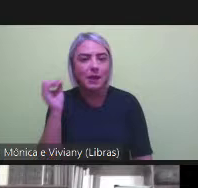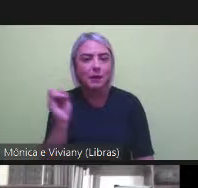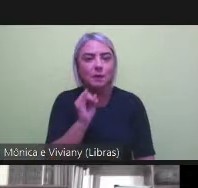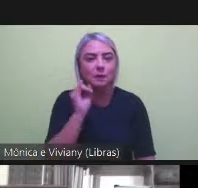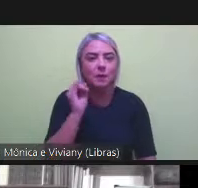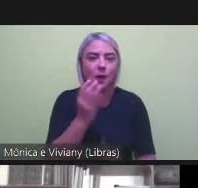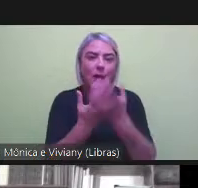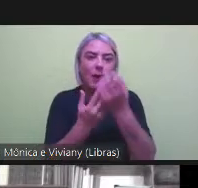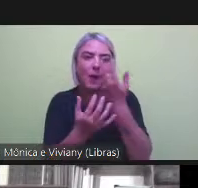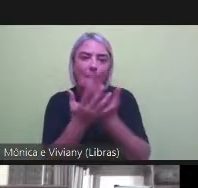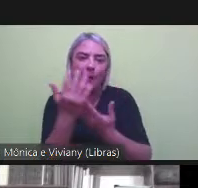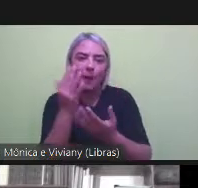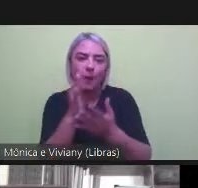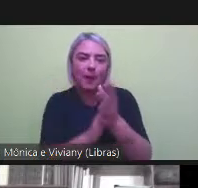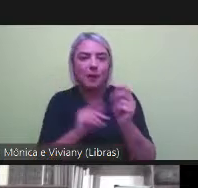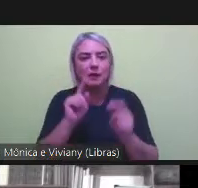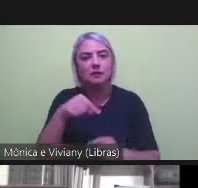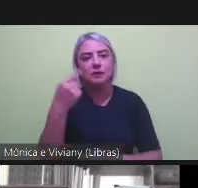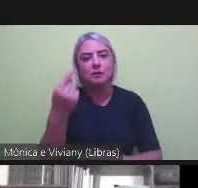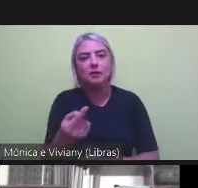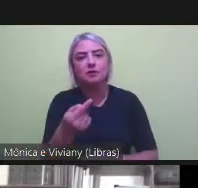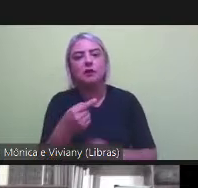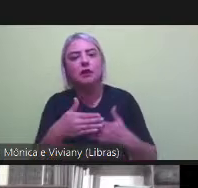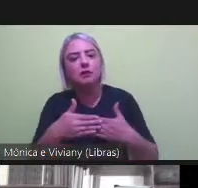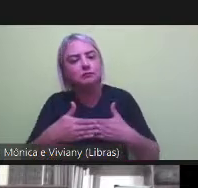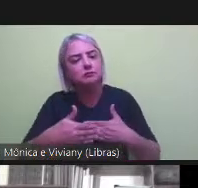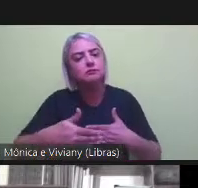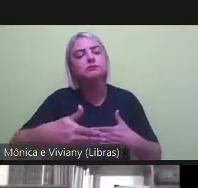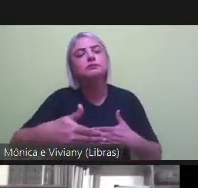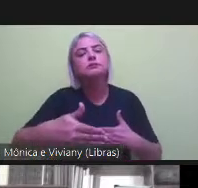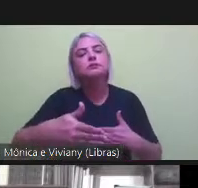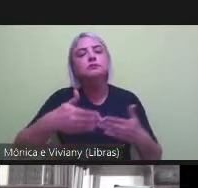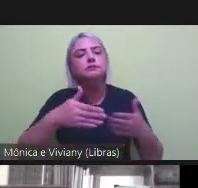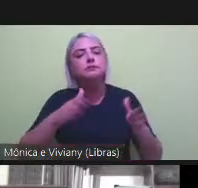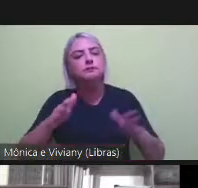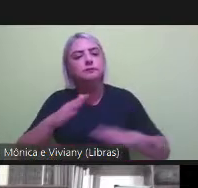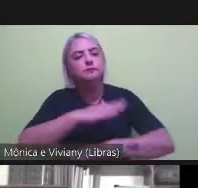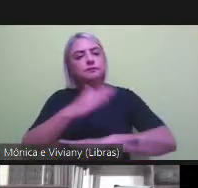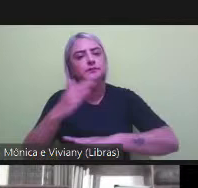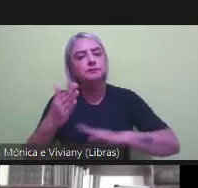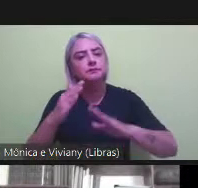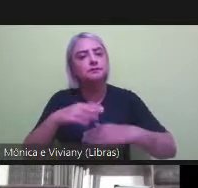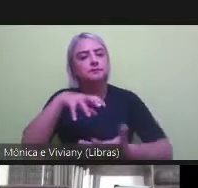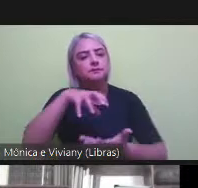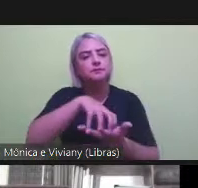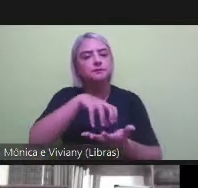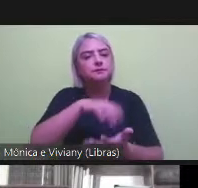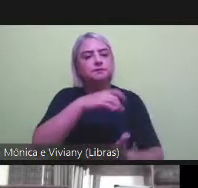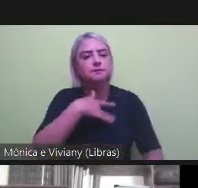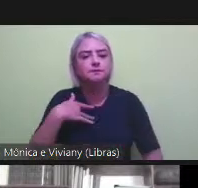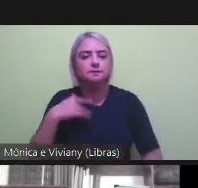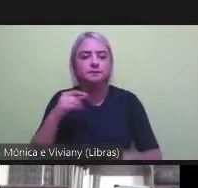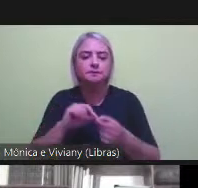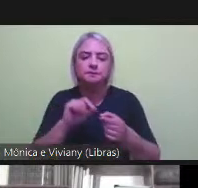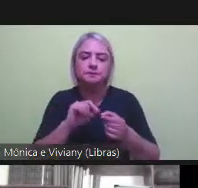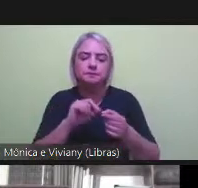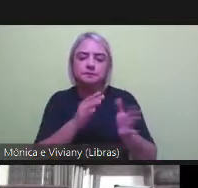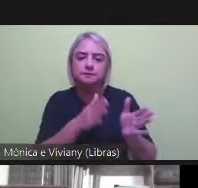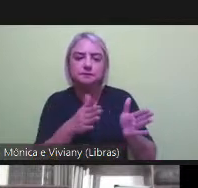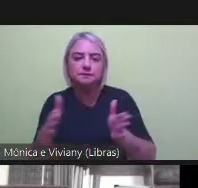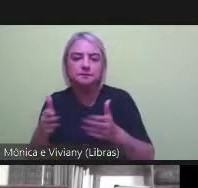to wash their hands properly. And we opened the doors of this health center, and we